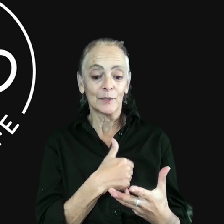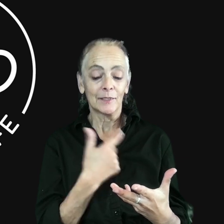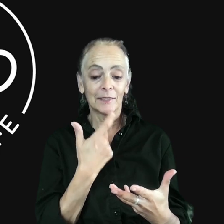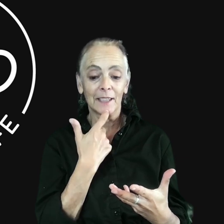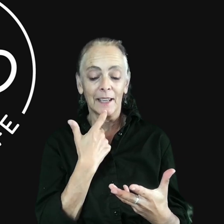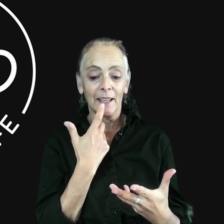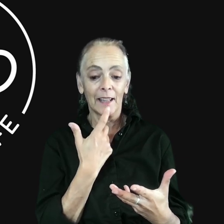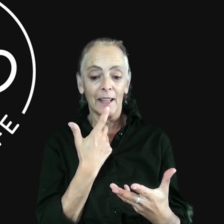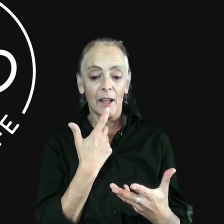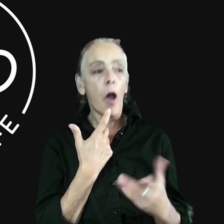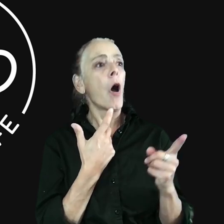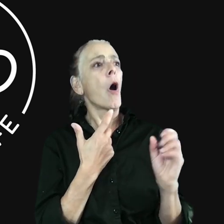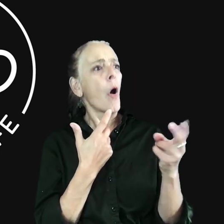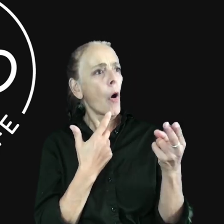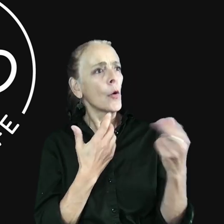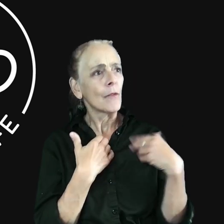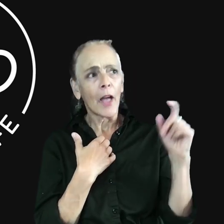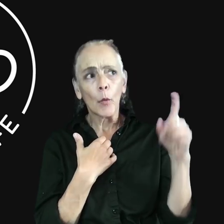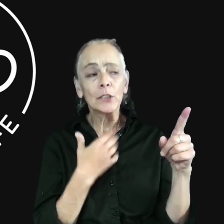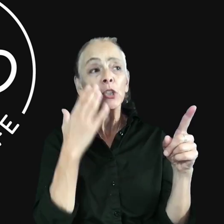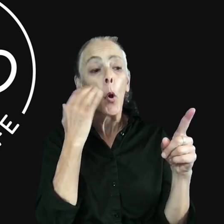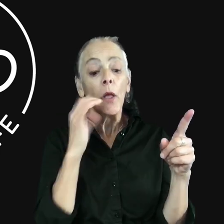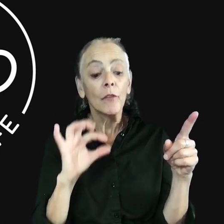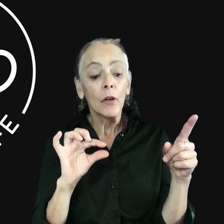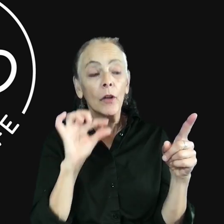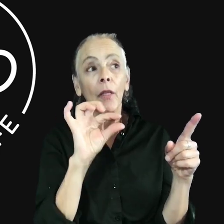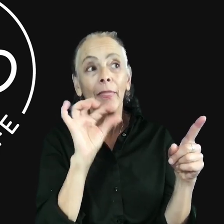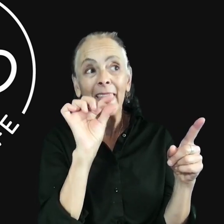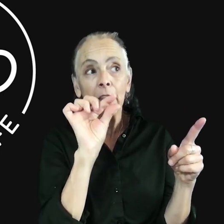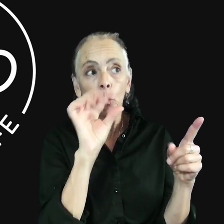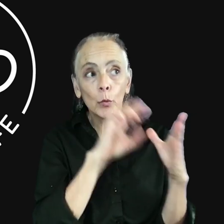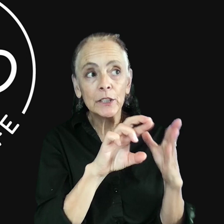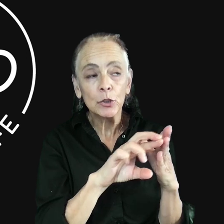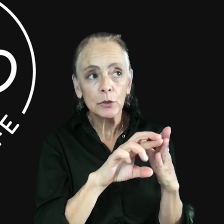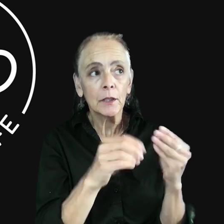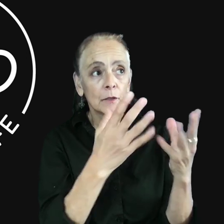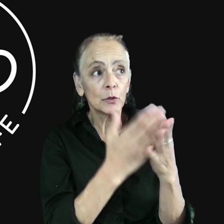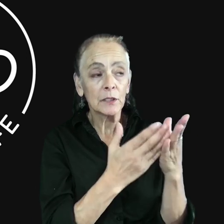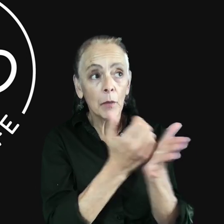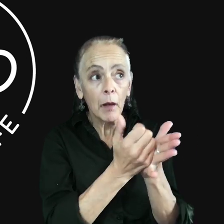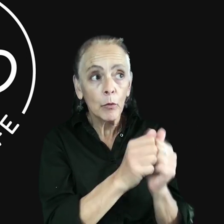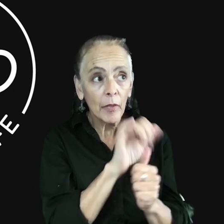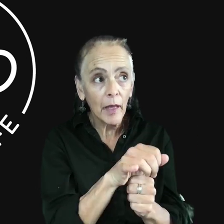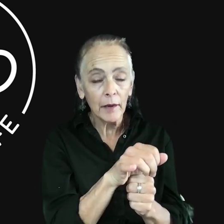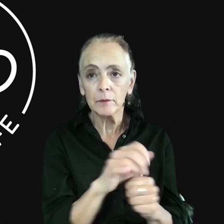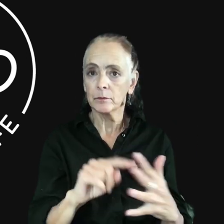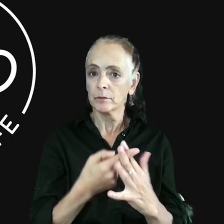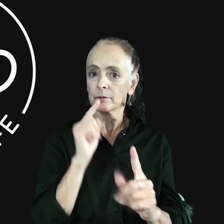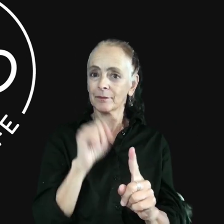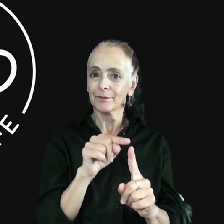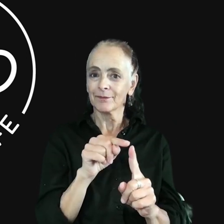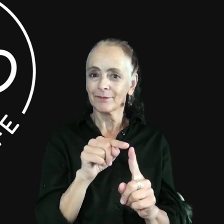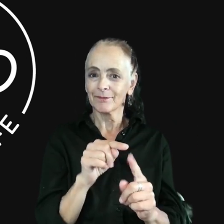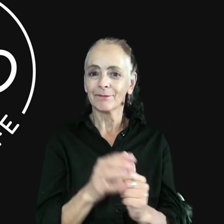you know that if we did this little piece of research i could bring you inside about that that could be a starting point you know to uh to